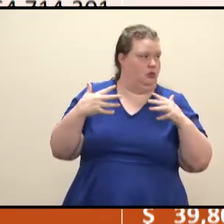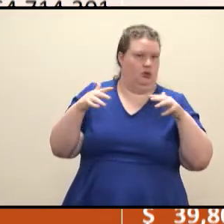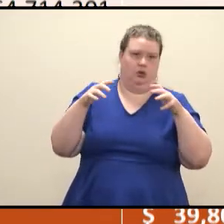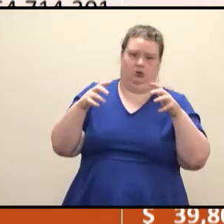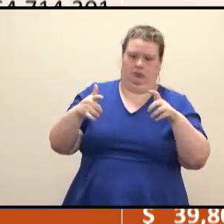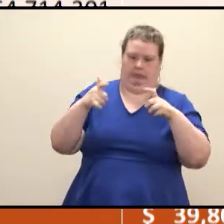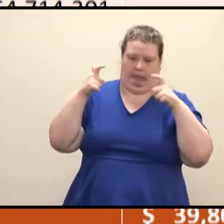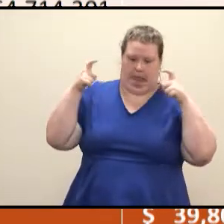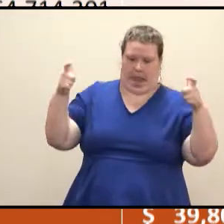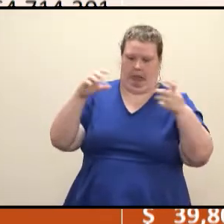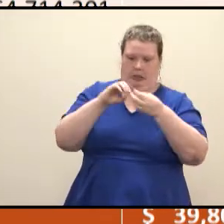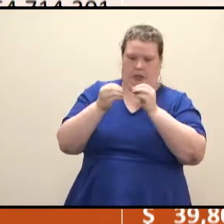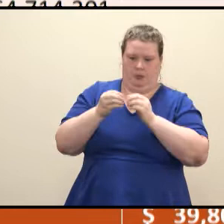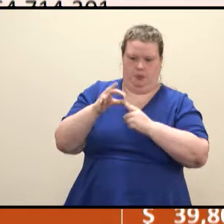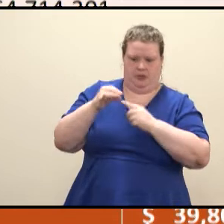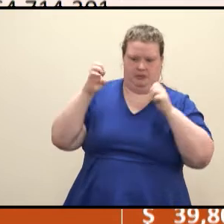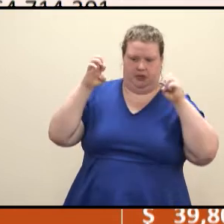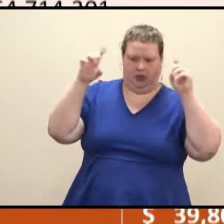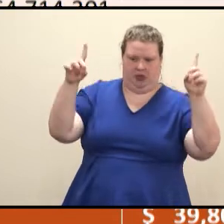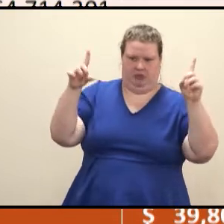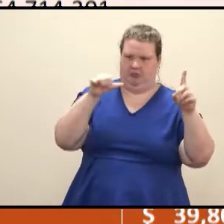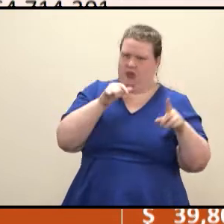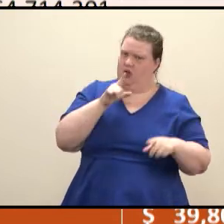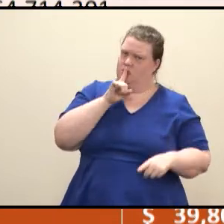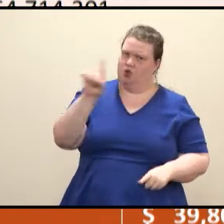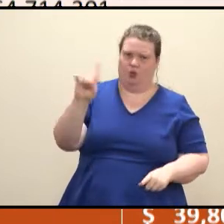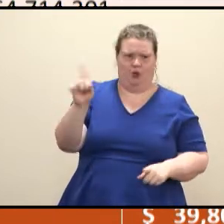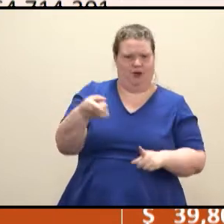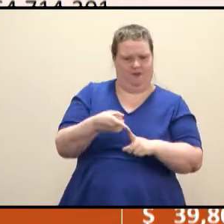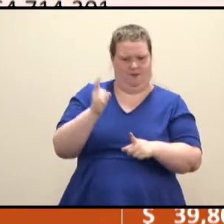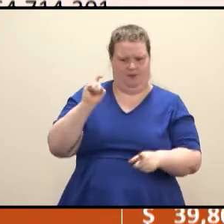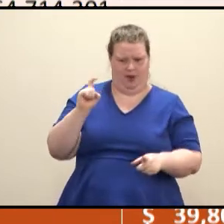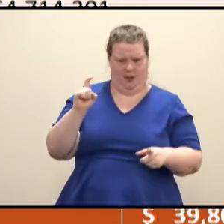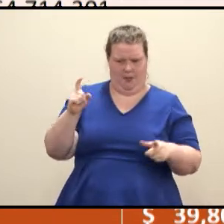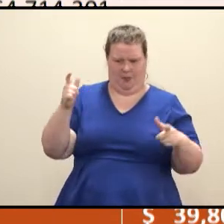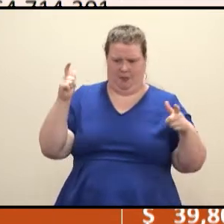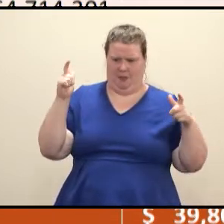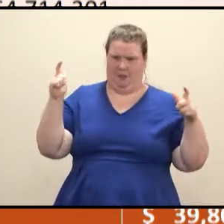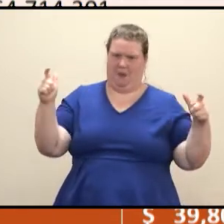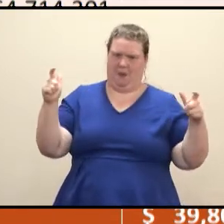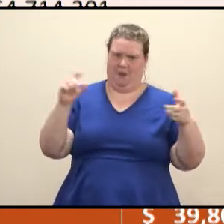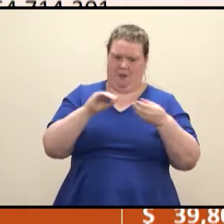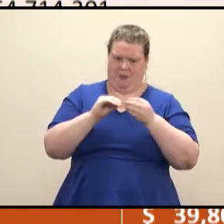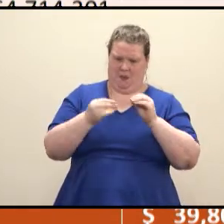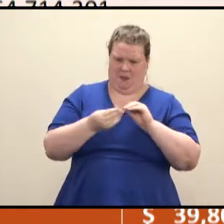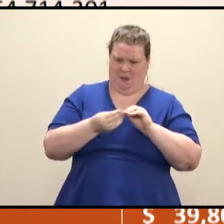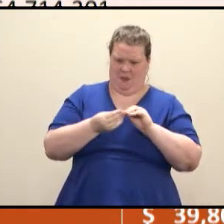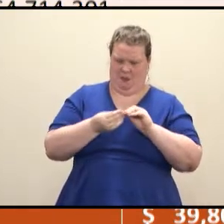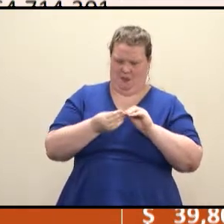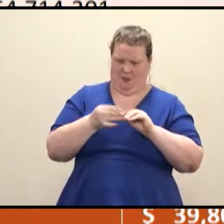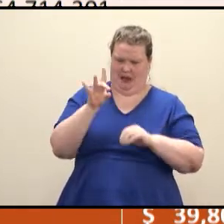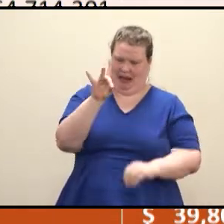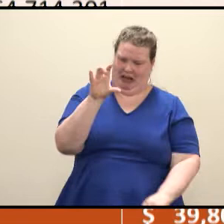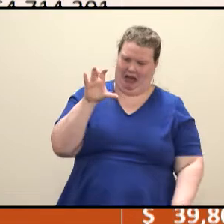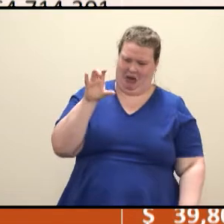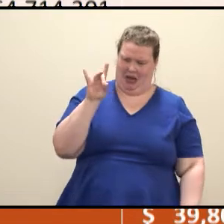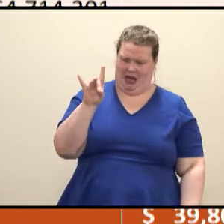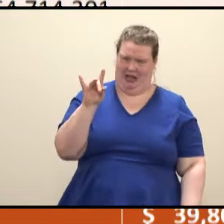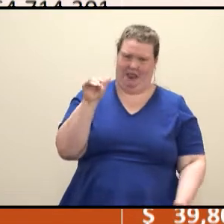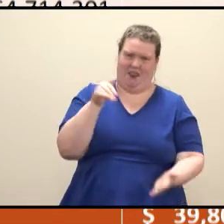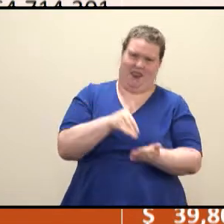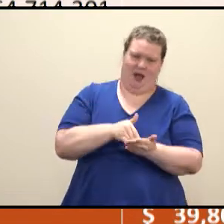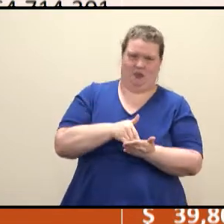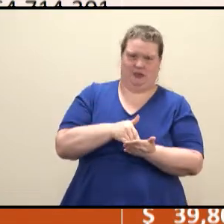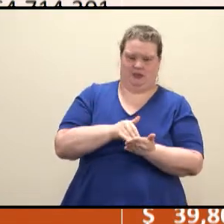up there, and I'm not quite sure where that came from. Font size. I wanted to emphasize the